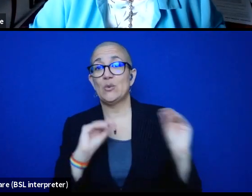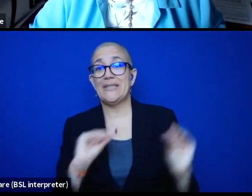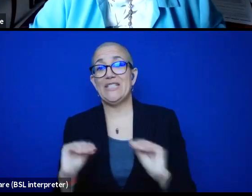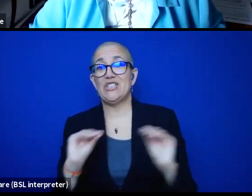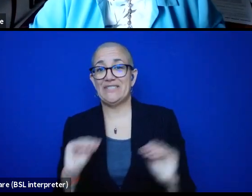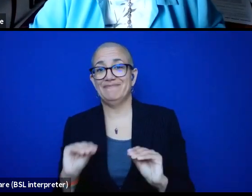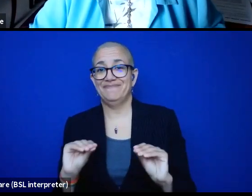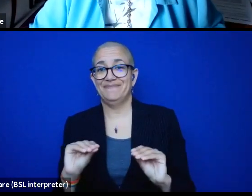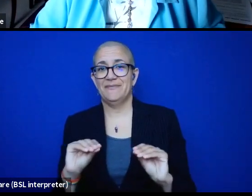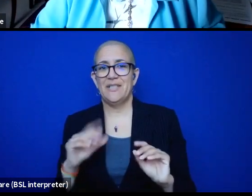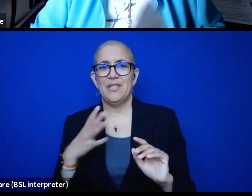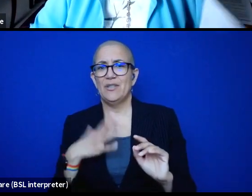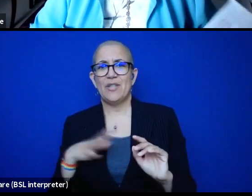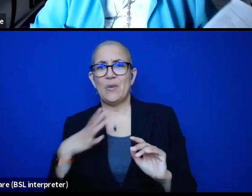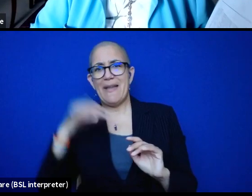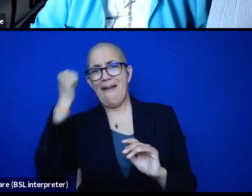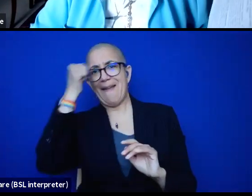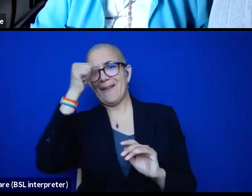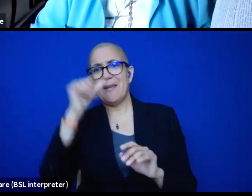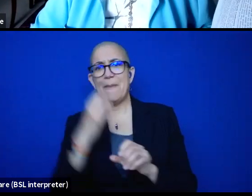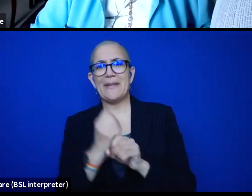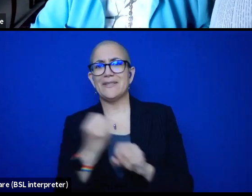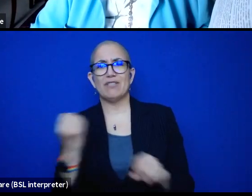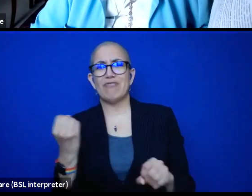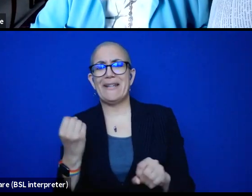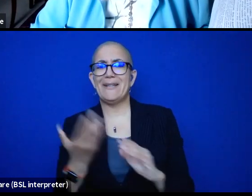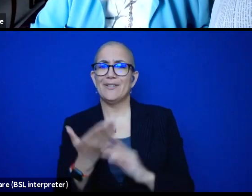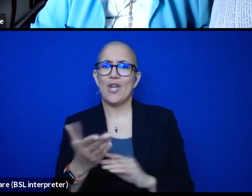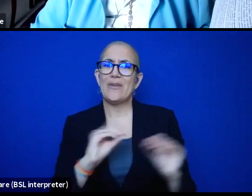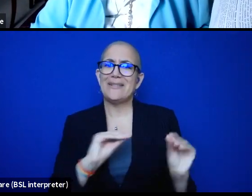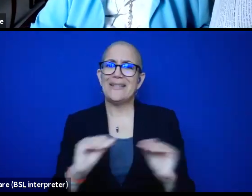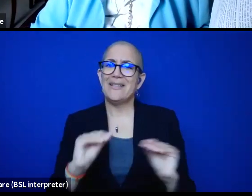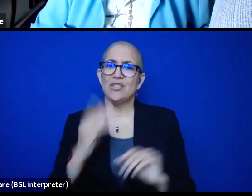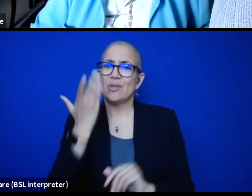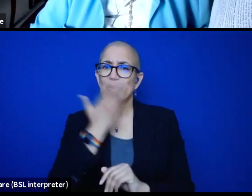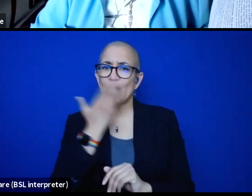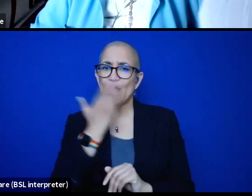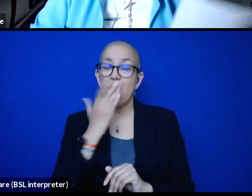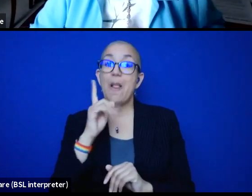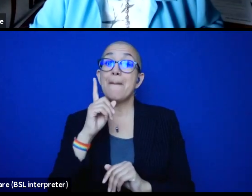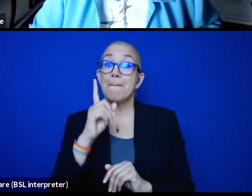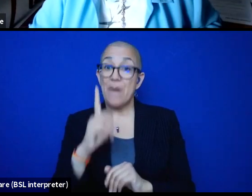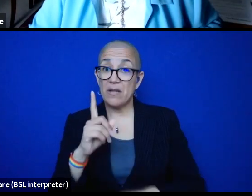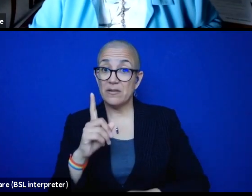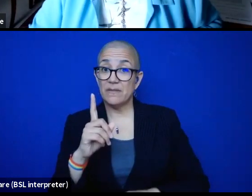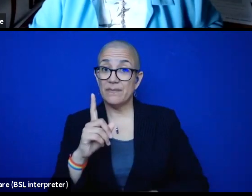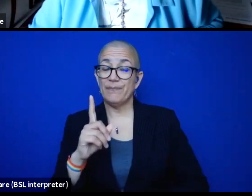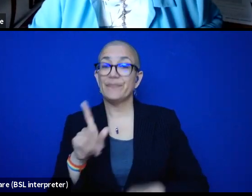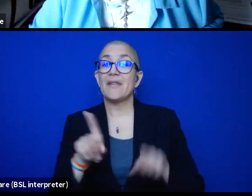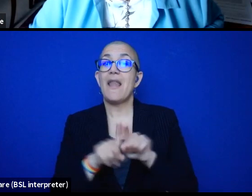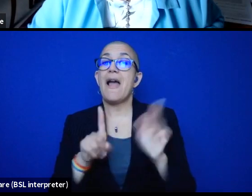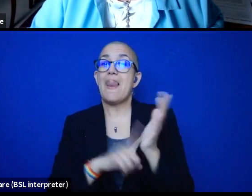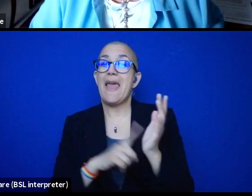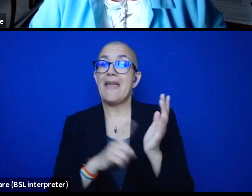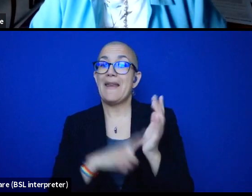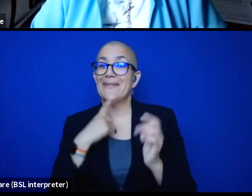have to have an academic degree to go and teach in a school, but you do need, as Leila said, professional